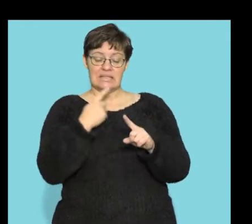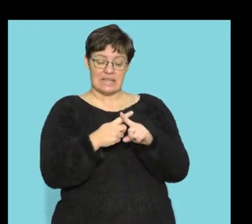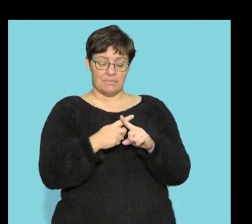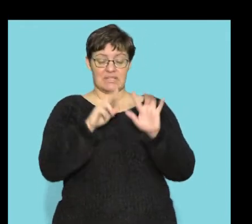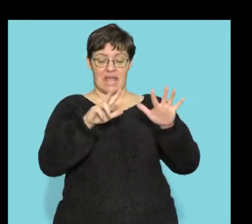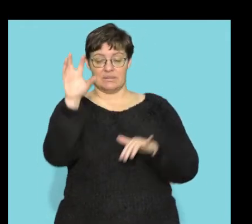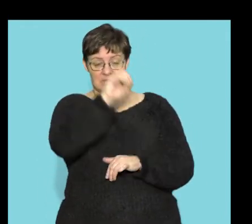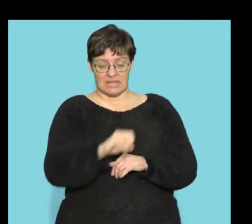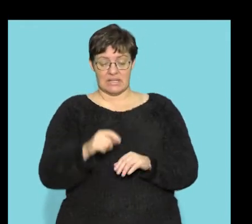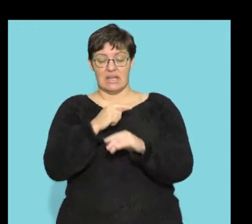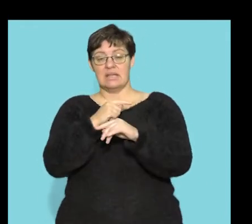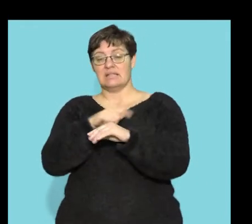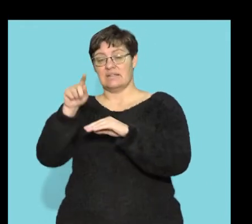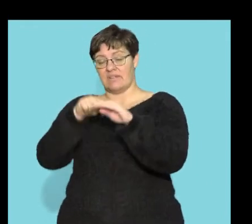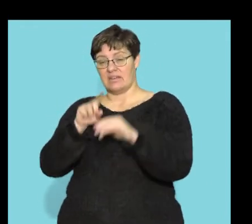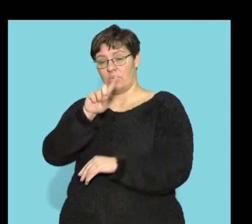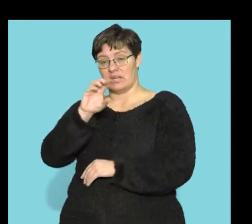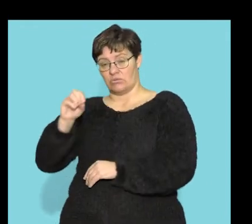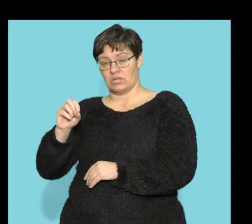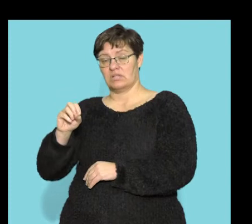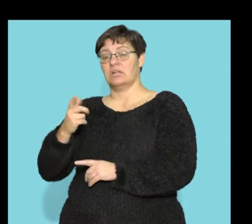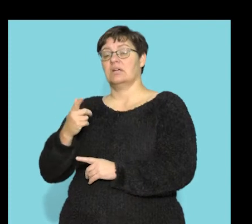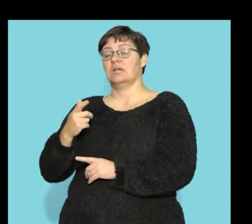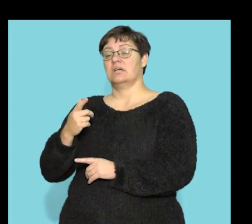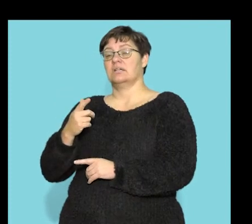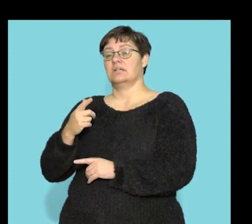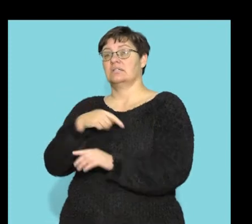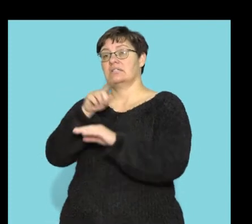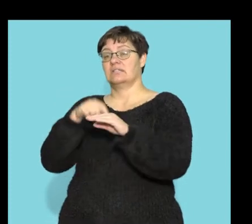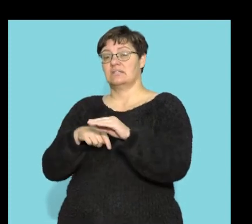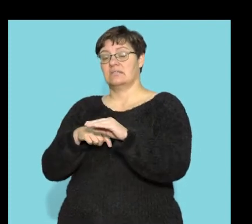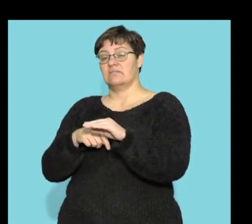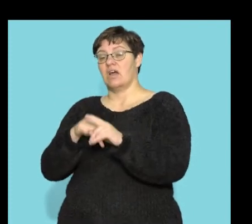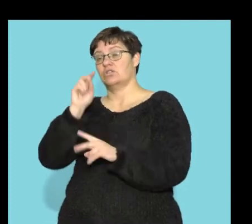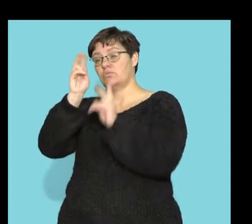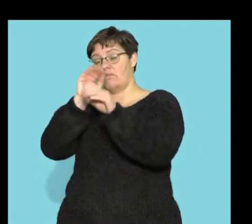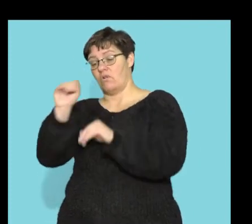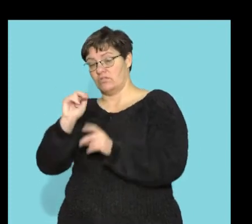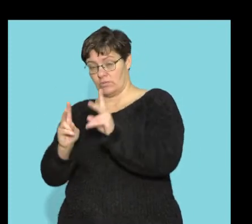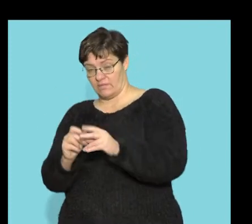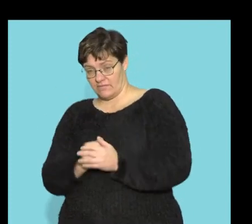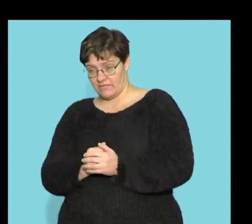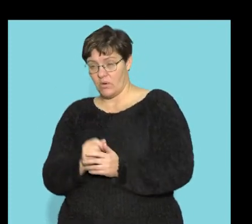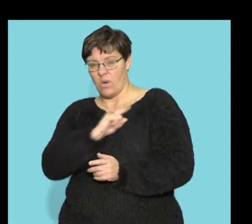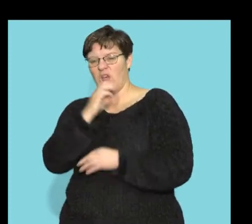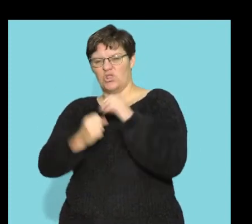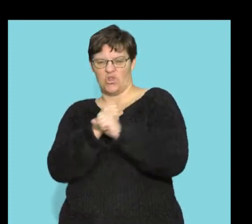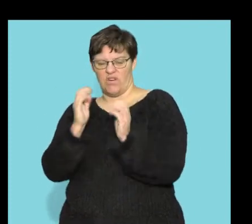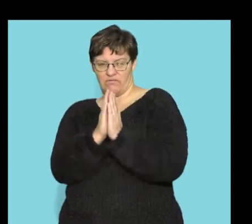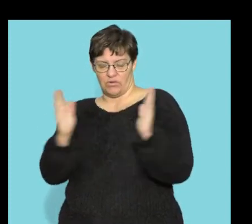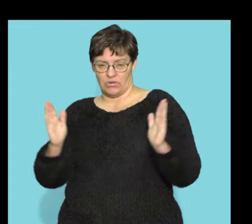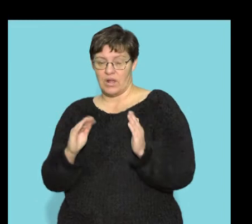8 divided by 100 times 12 divided by 12. That's for the whole year. The interest earned on the new investment will